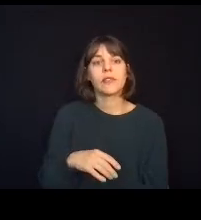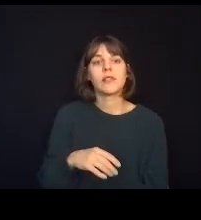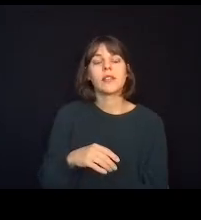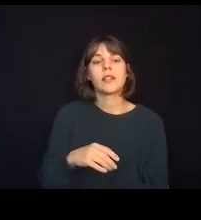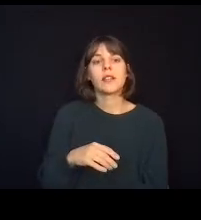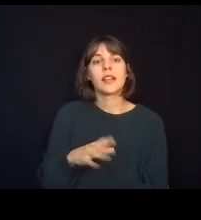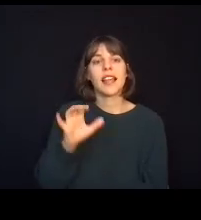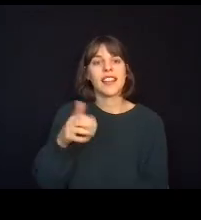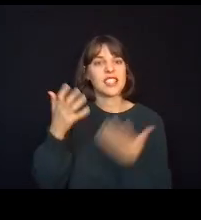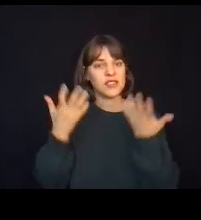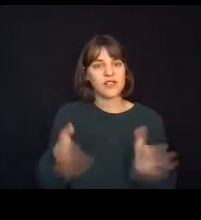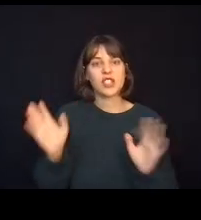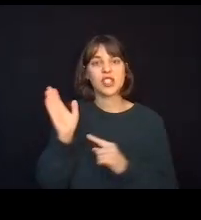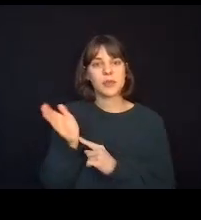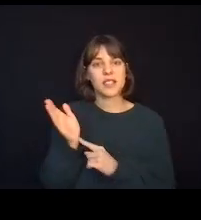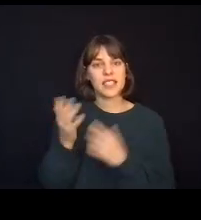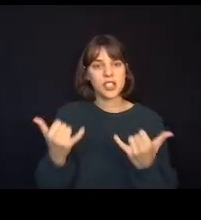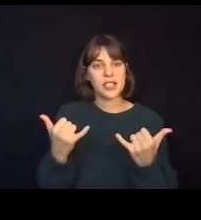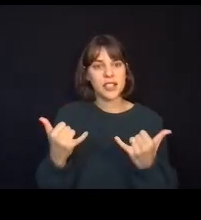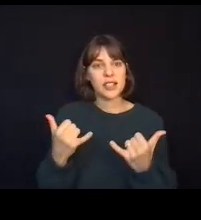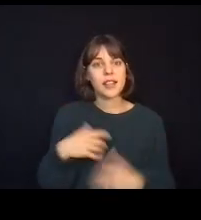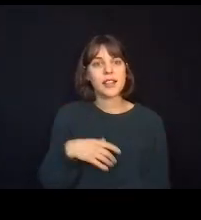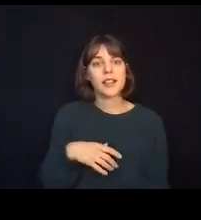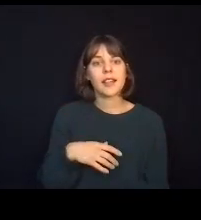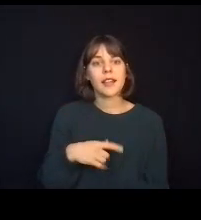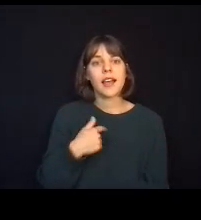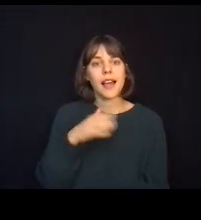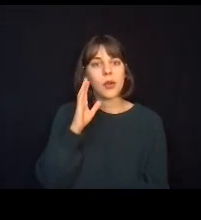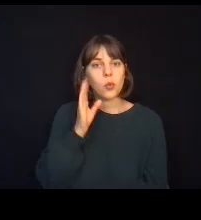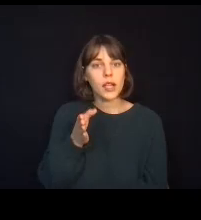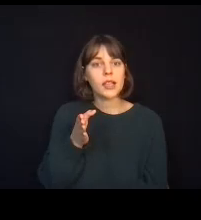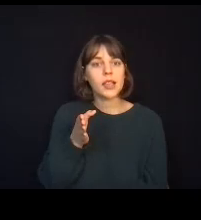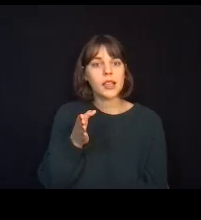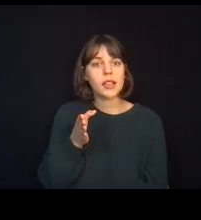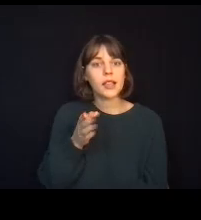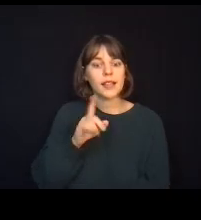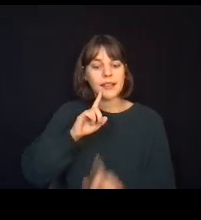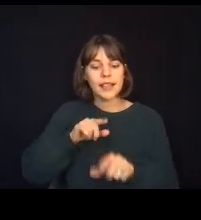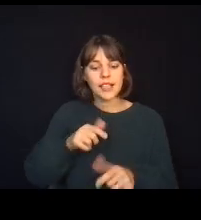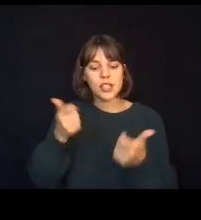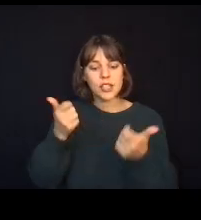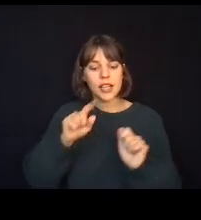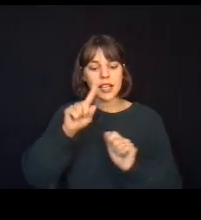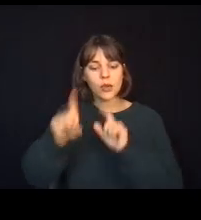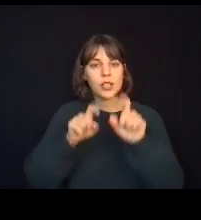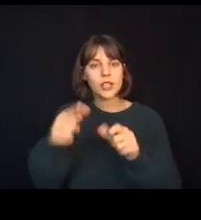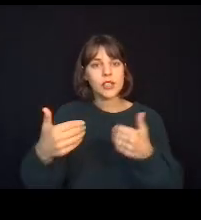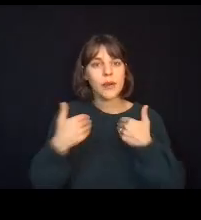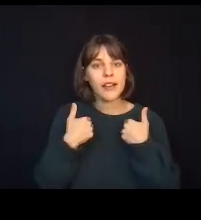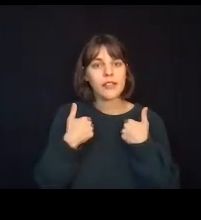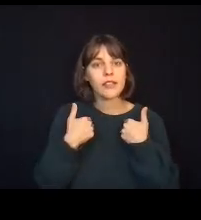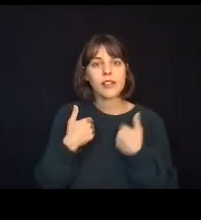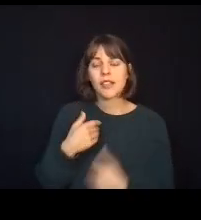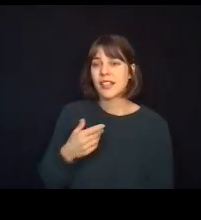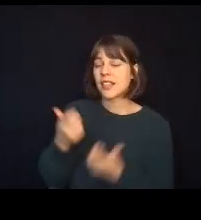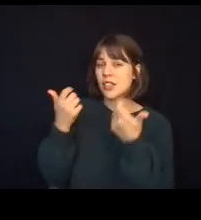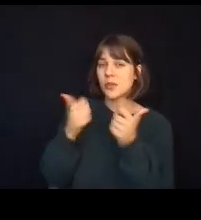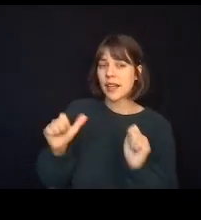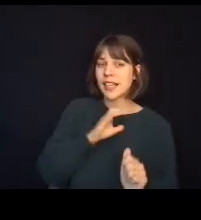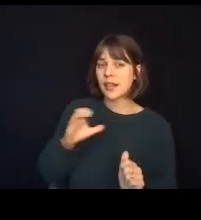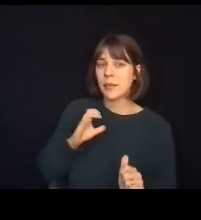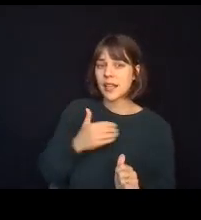And that concludes my presentation today, and I will answer any questions that you may have this morning. Do any committee members